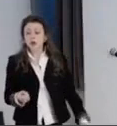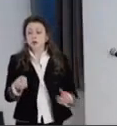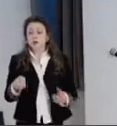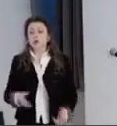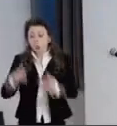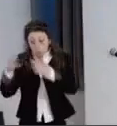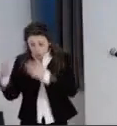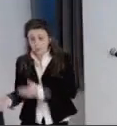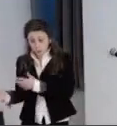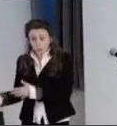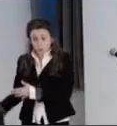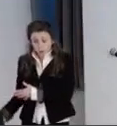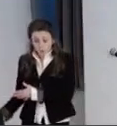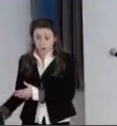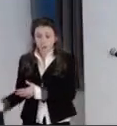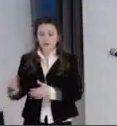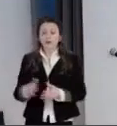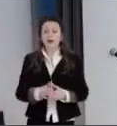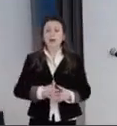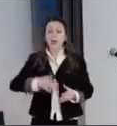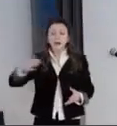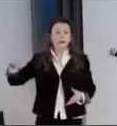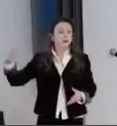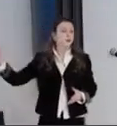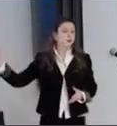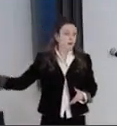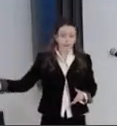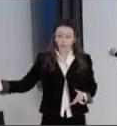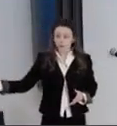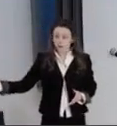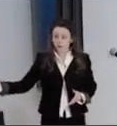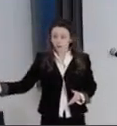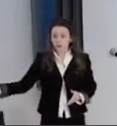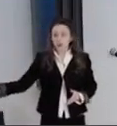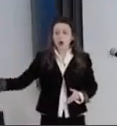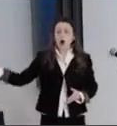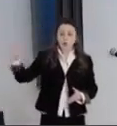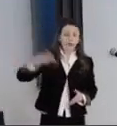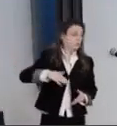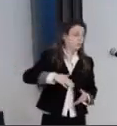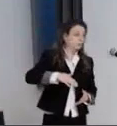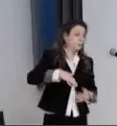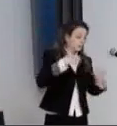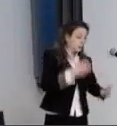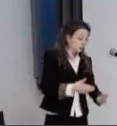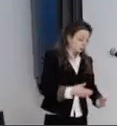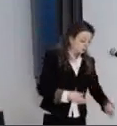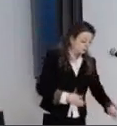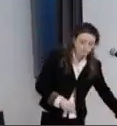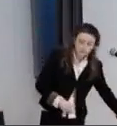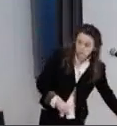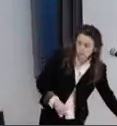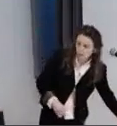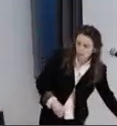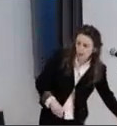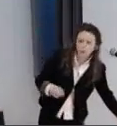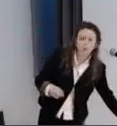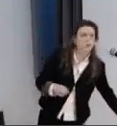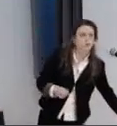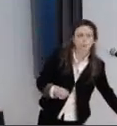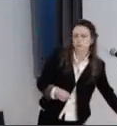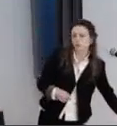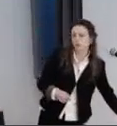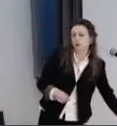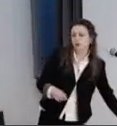elements should also involve knowledge of whether the apparently natural elements are real, namely natural,